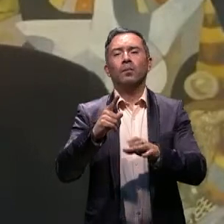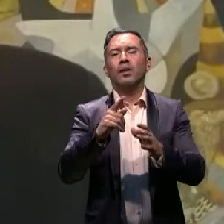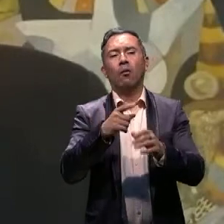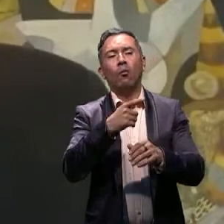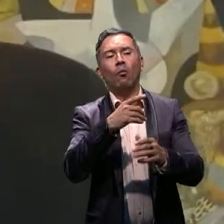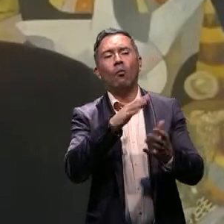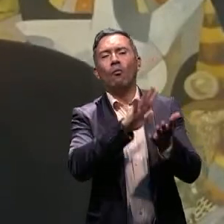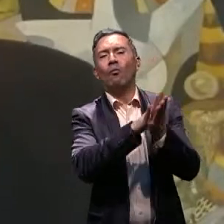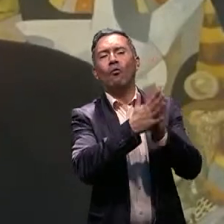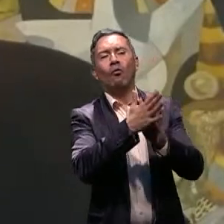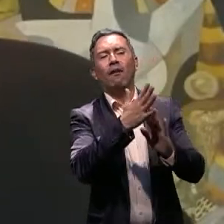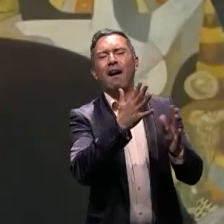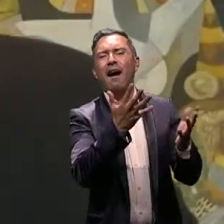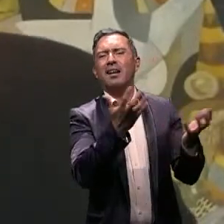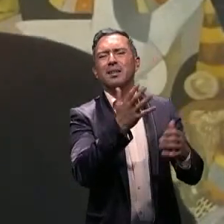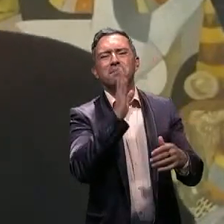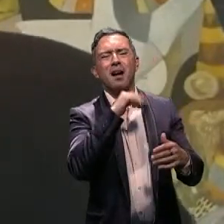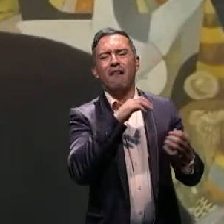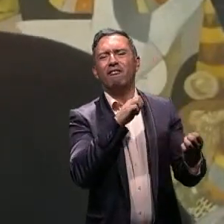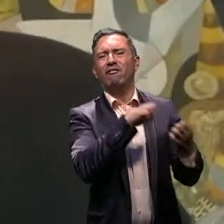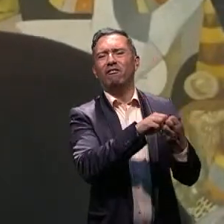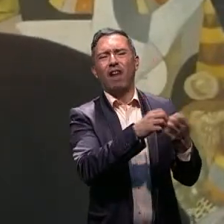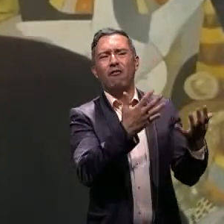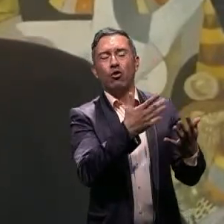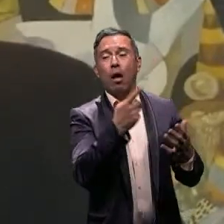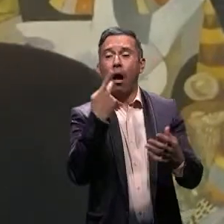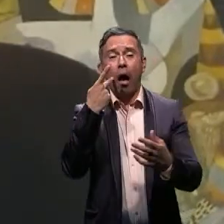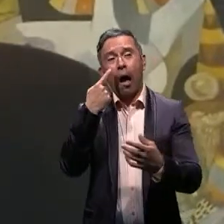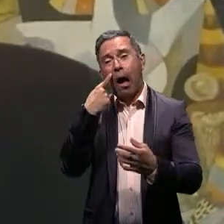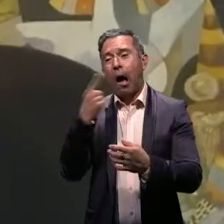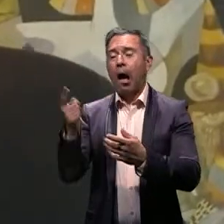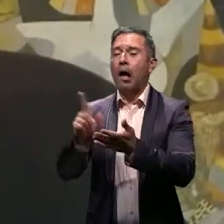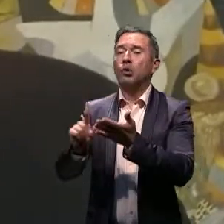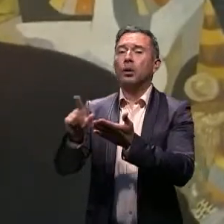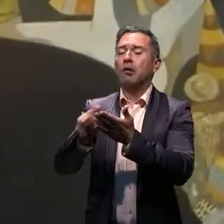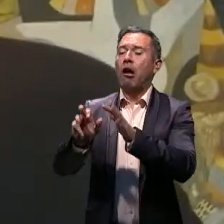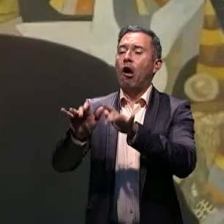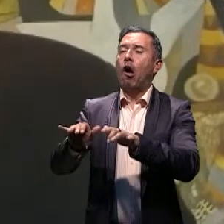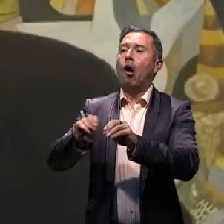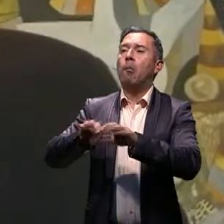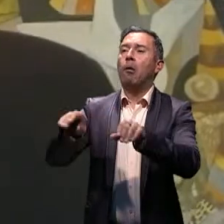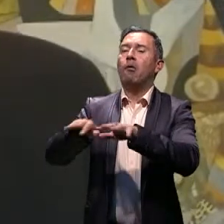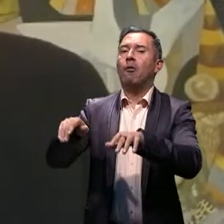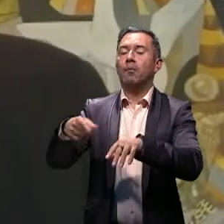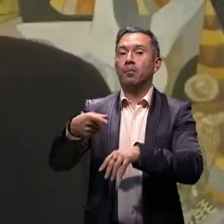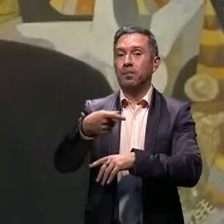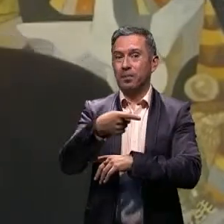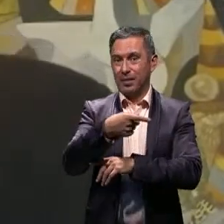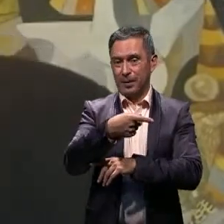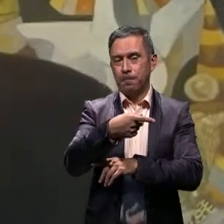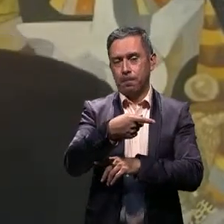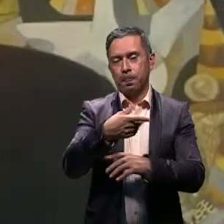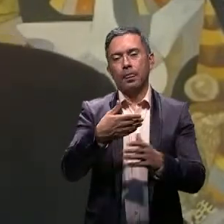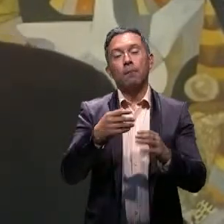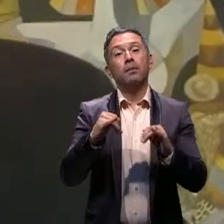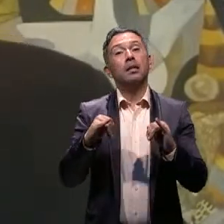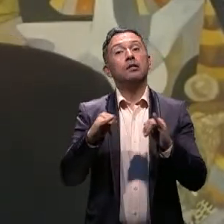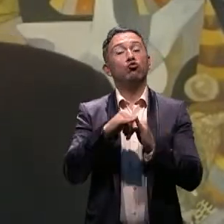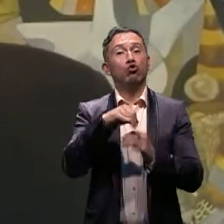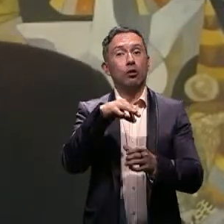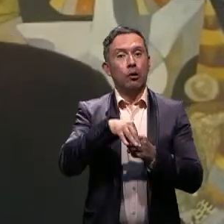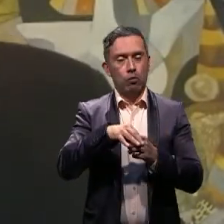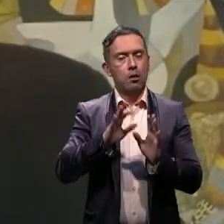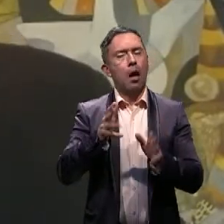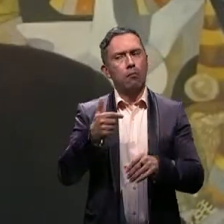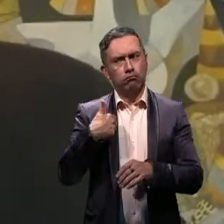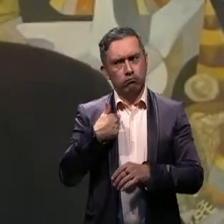or a narrative, fraud narrative, the answer or the response of the institution, because electoral